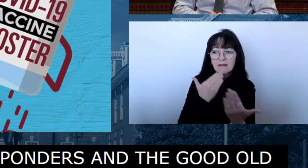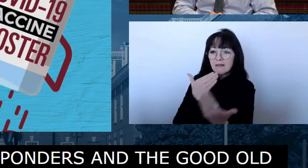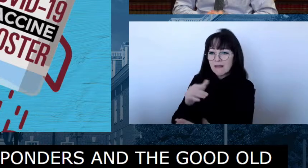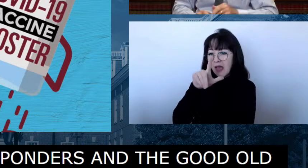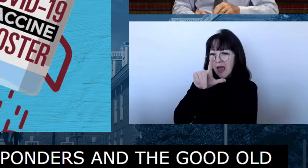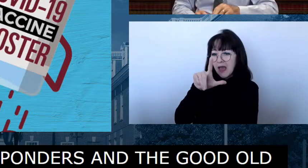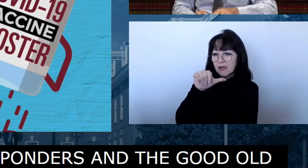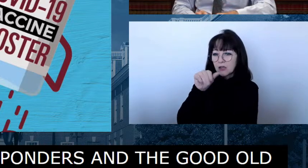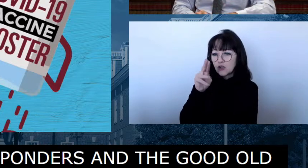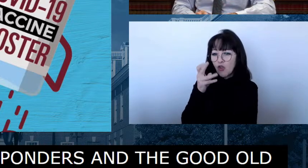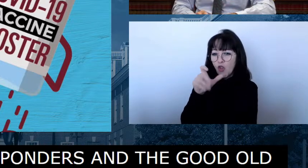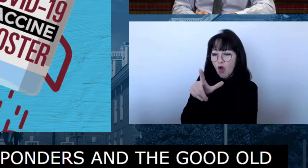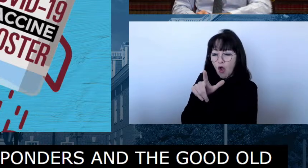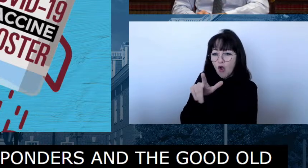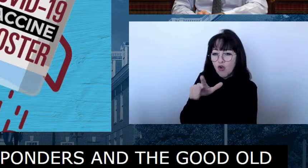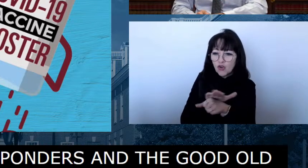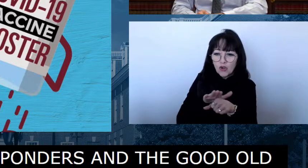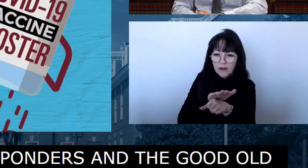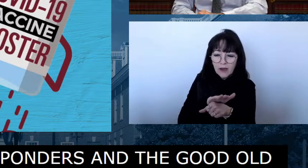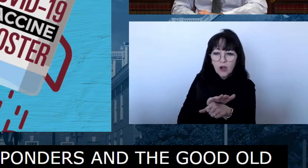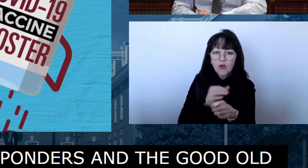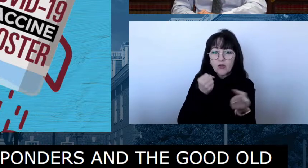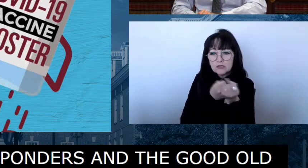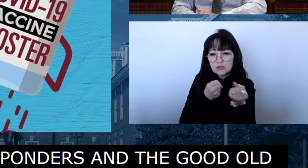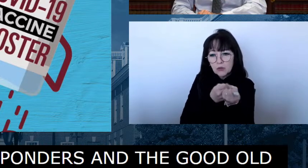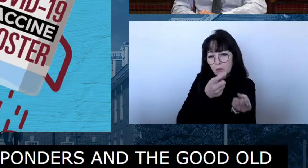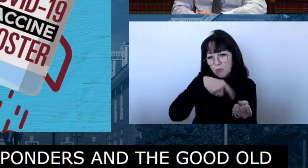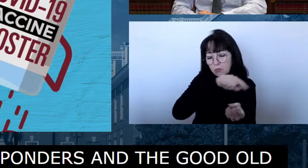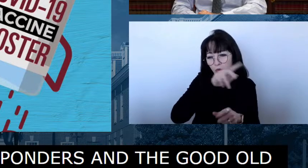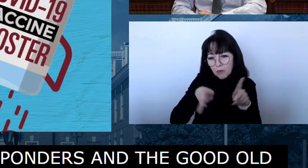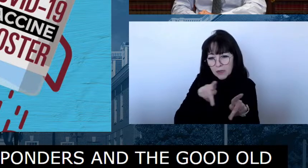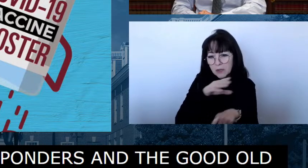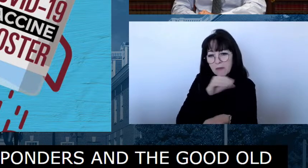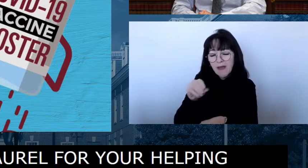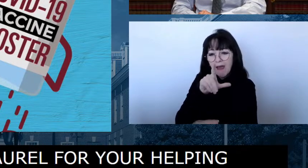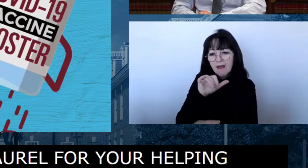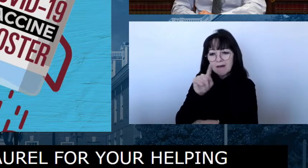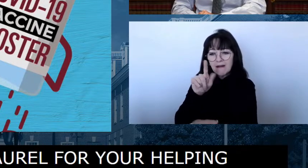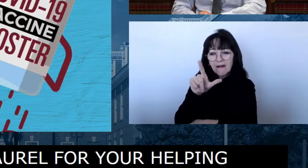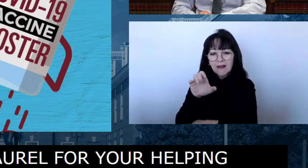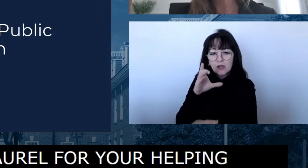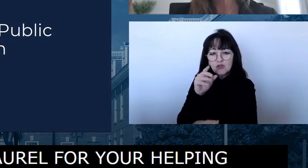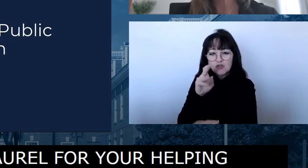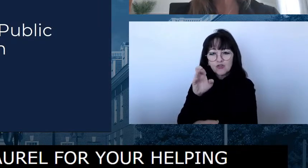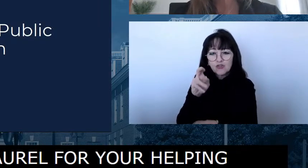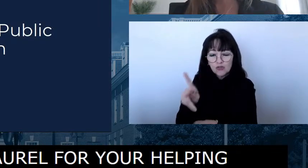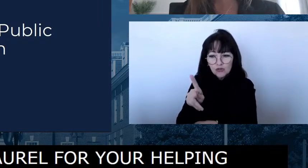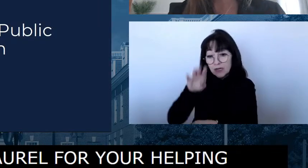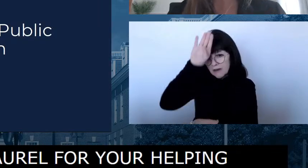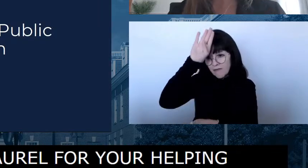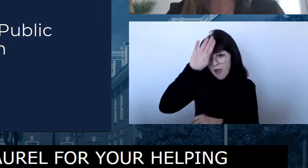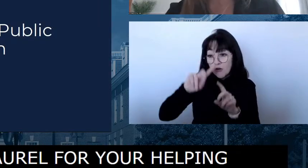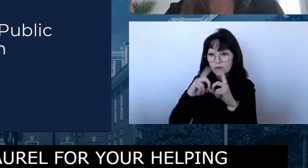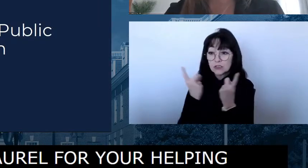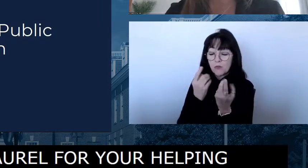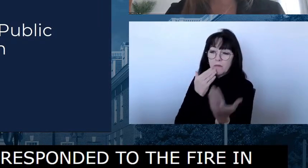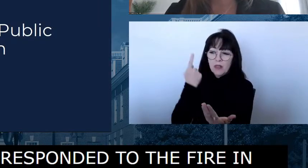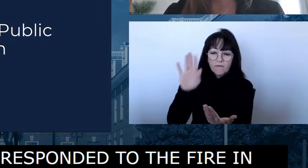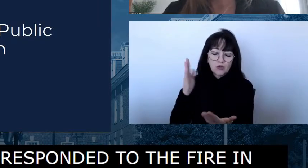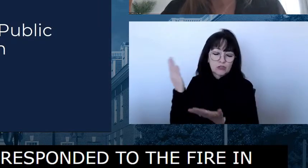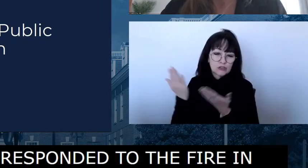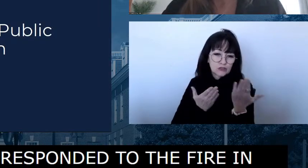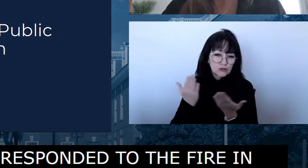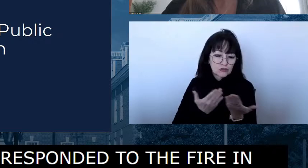that responded to the fire in Little Creek, thank you for your great service. Dr. Rattay. Thank you,